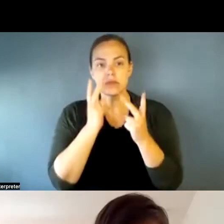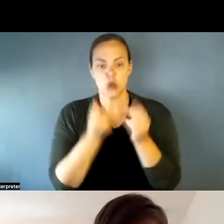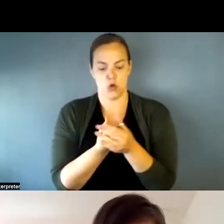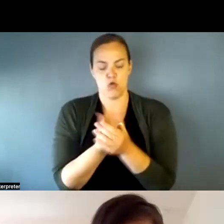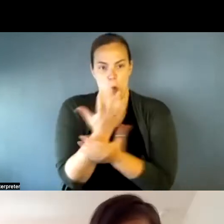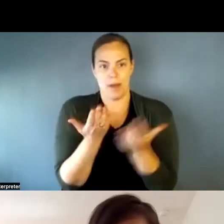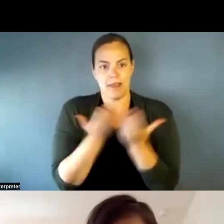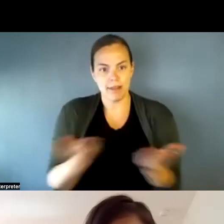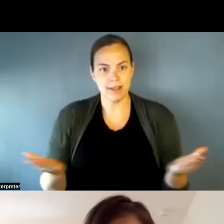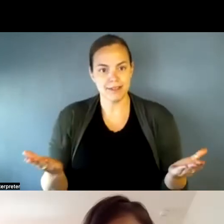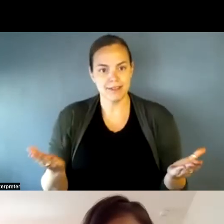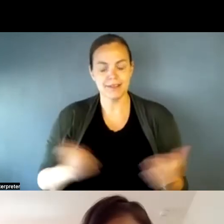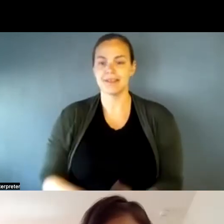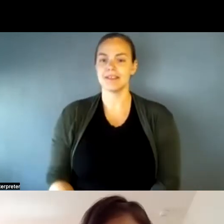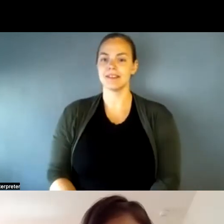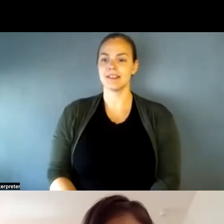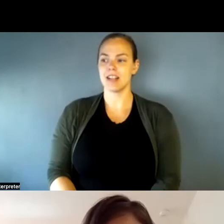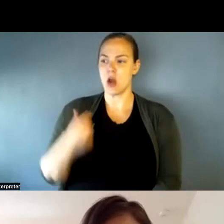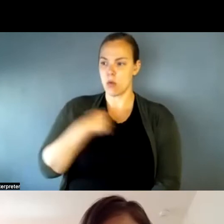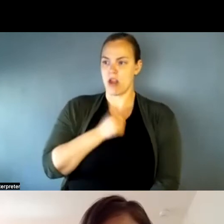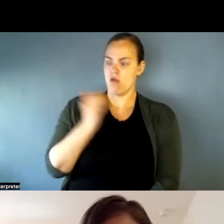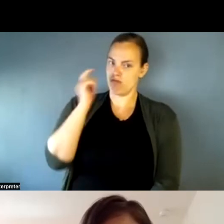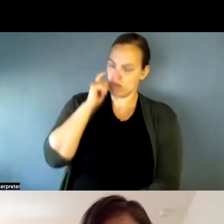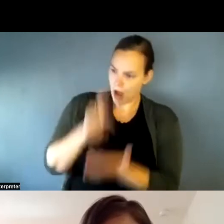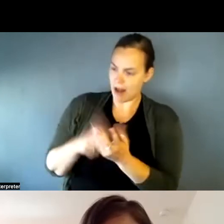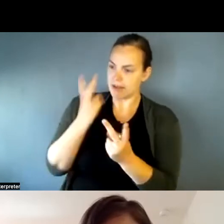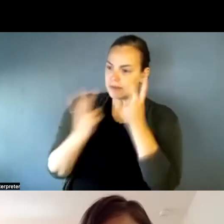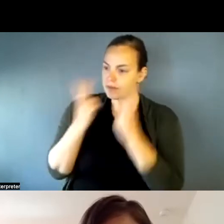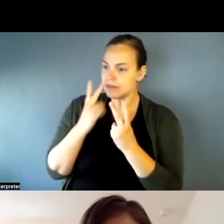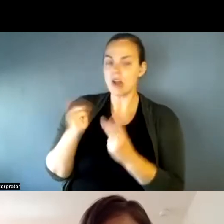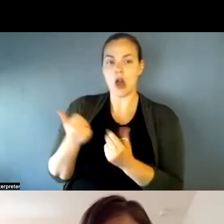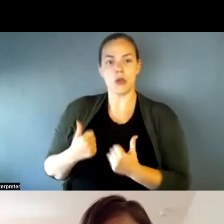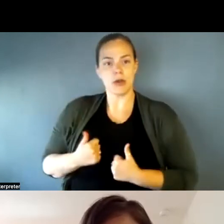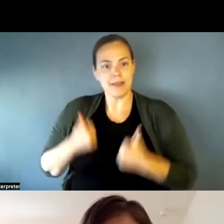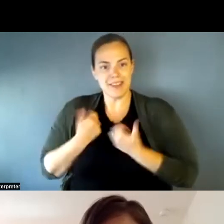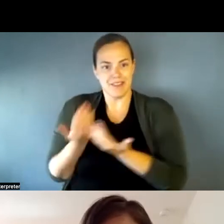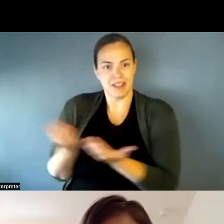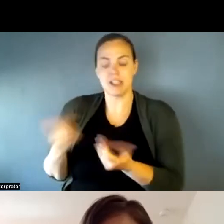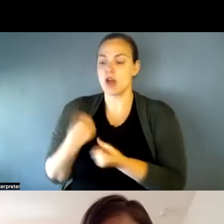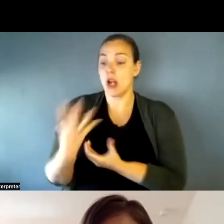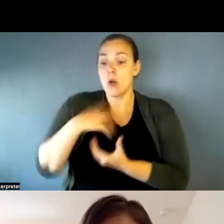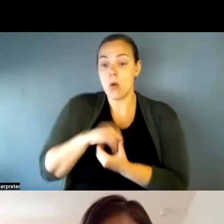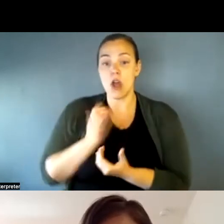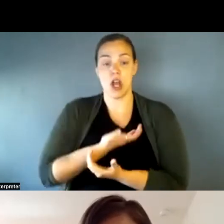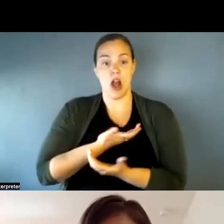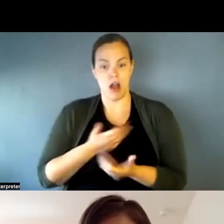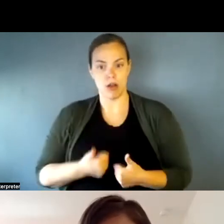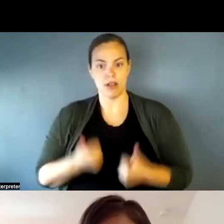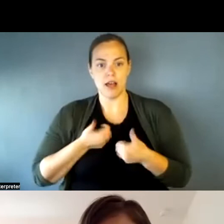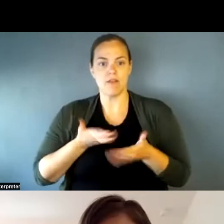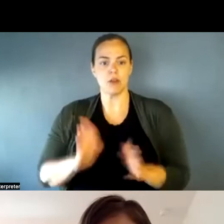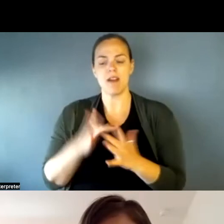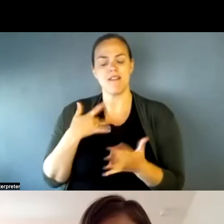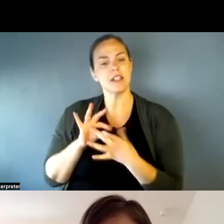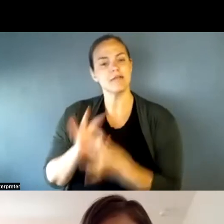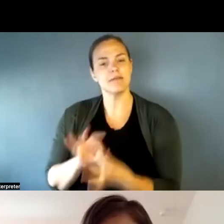plants, and we're conscious of other living creatures, and trying to actually integrate those into our lives in a more intimate way. Yeah,